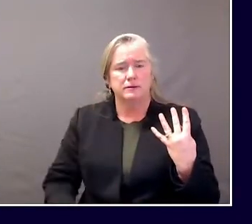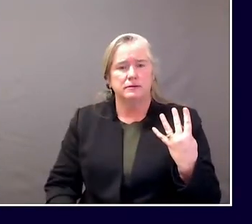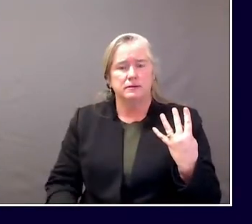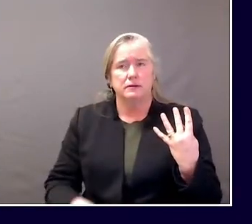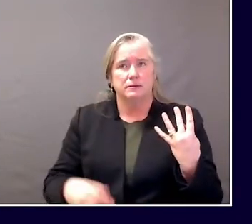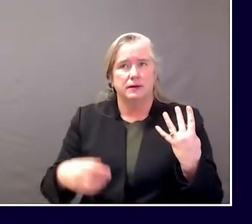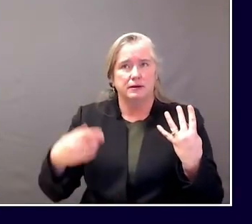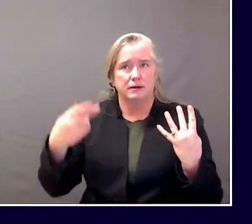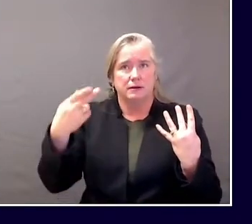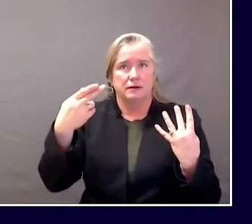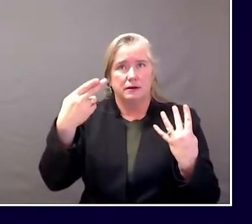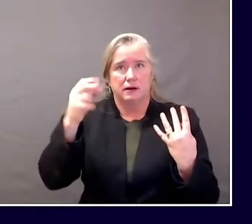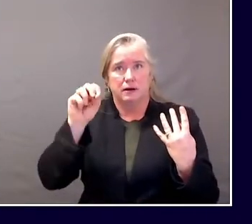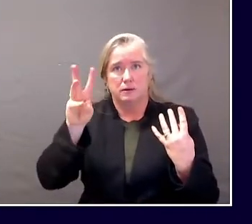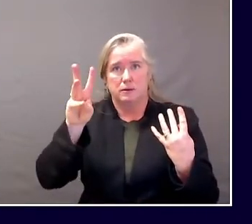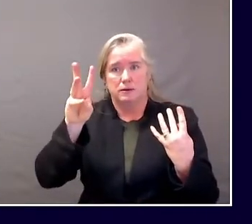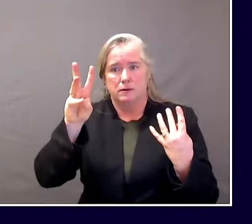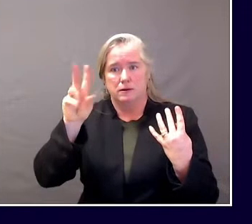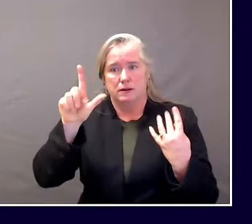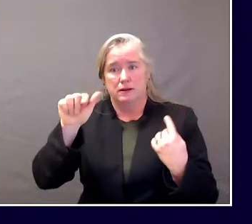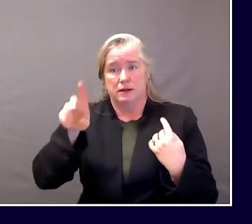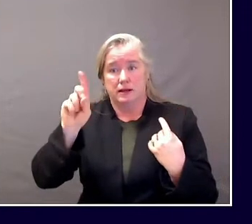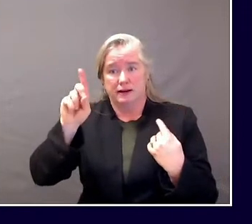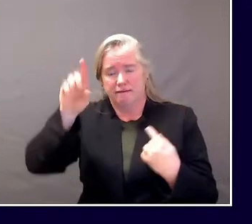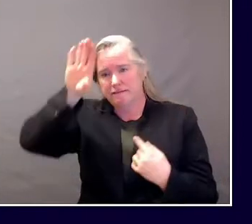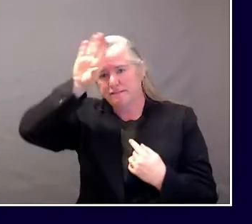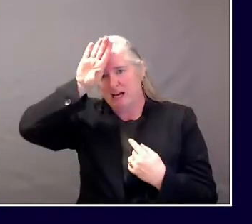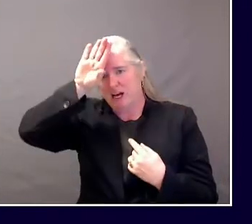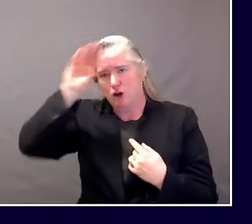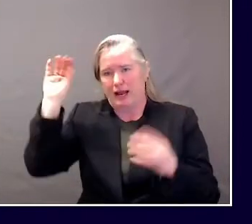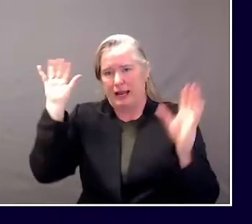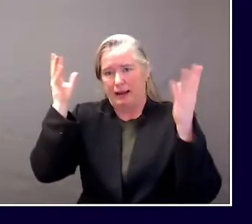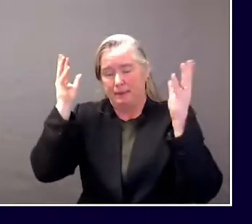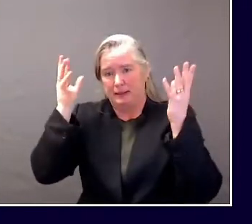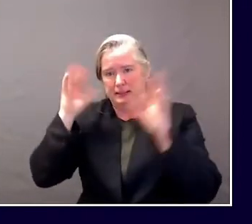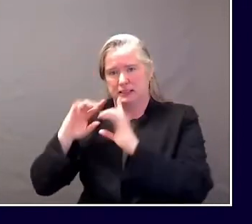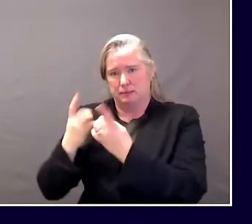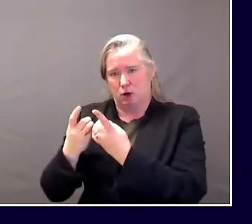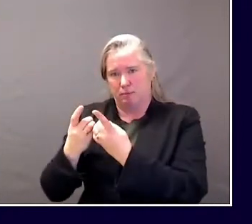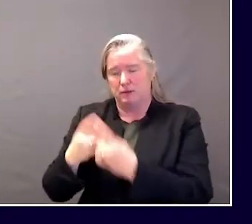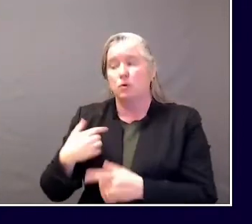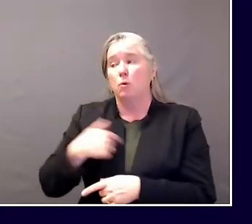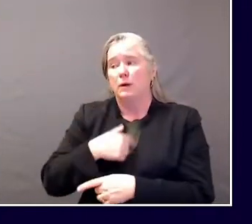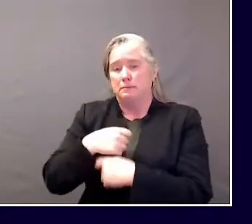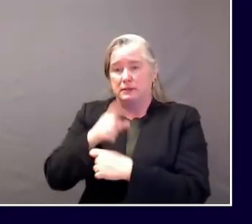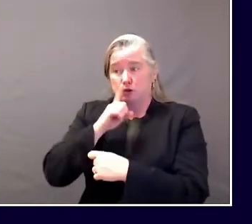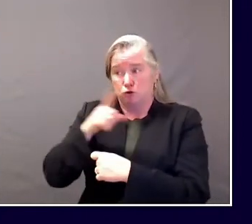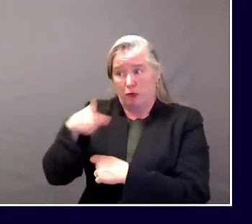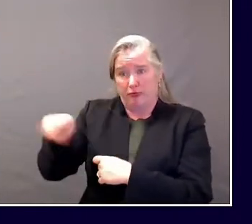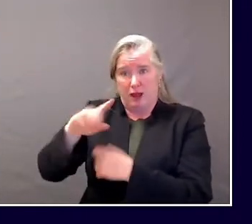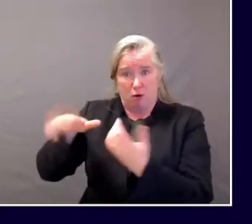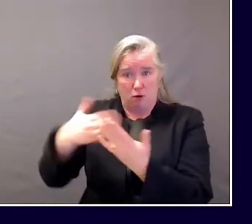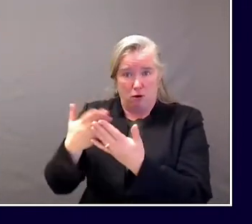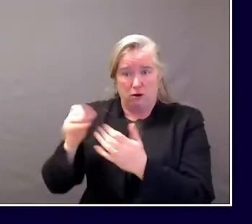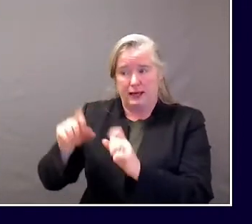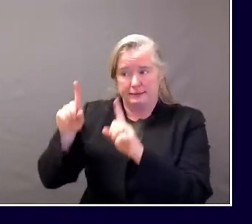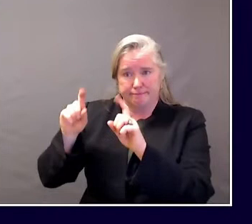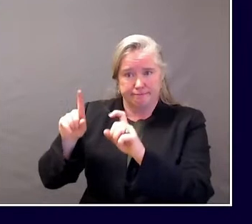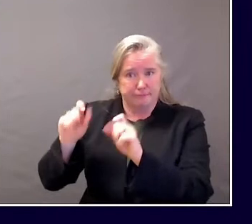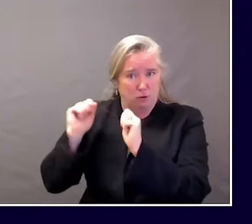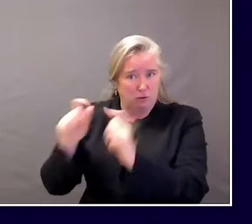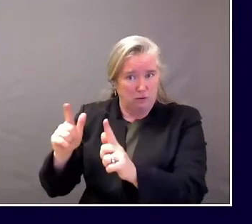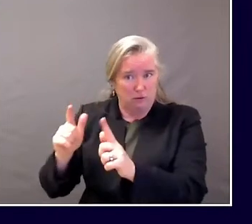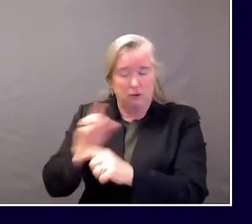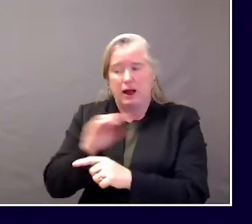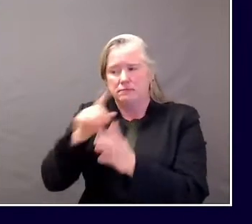and Ambulance Division. We are working with them to make sure that they have access to testing as well as investigating how